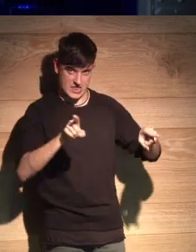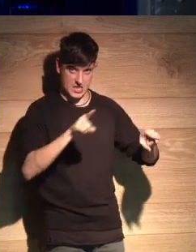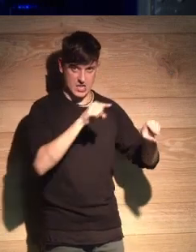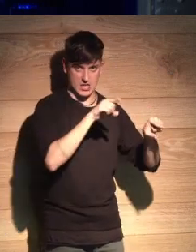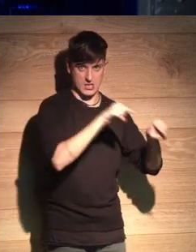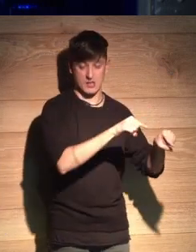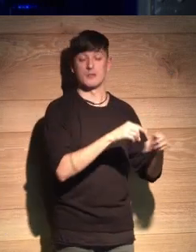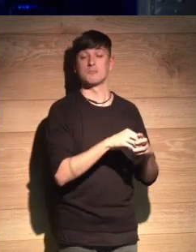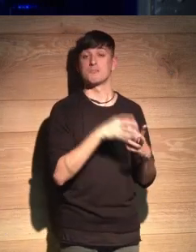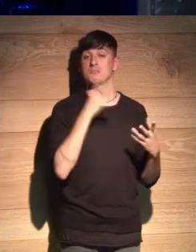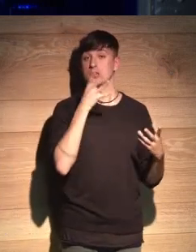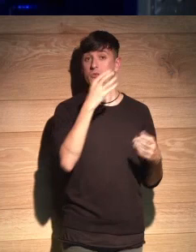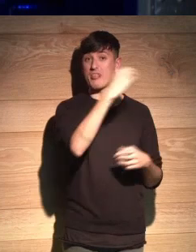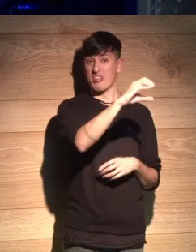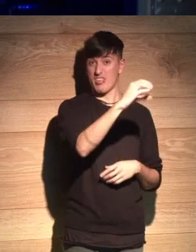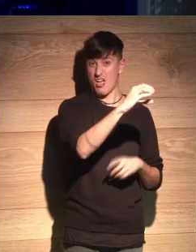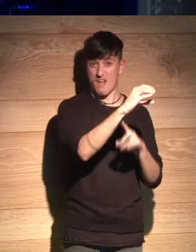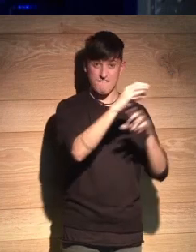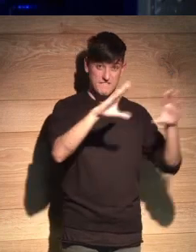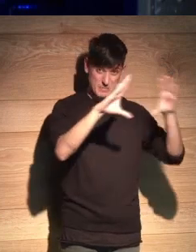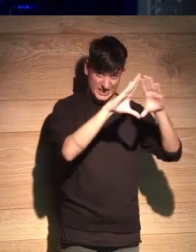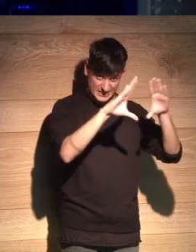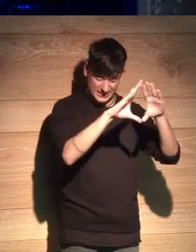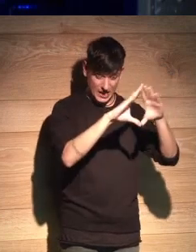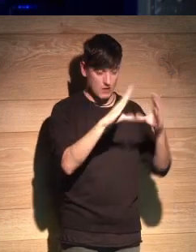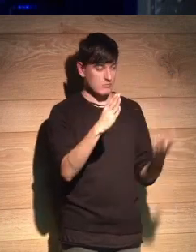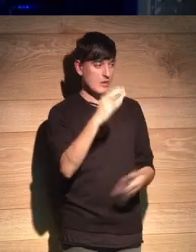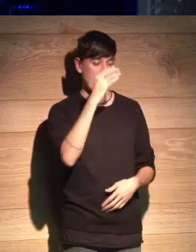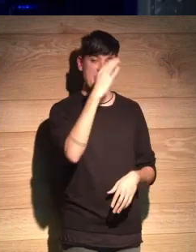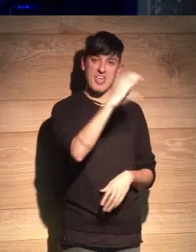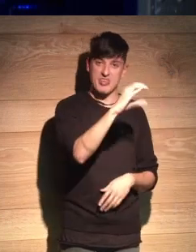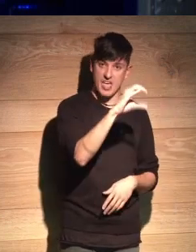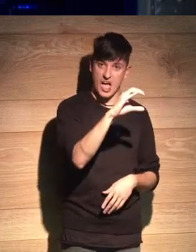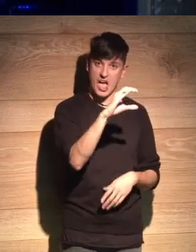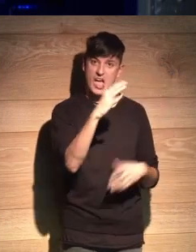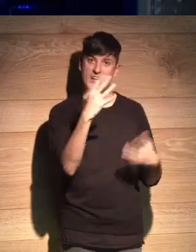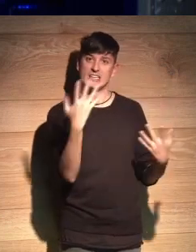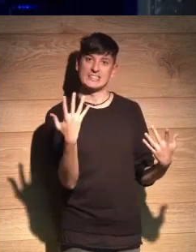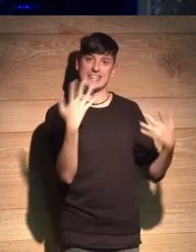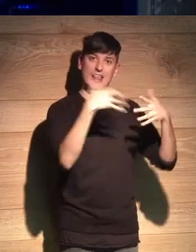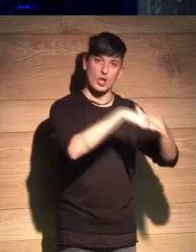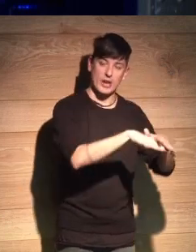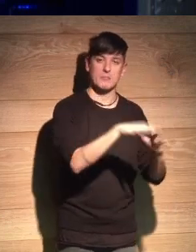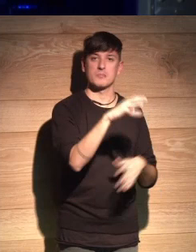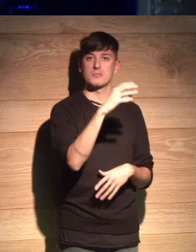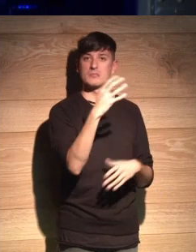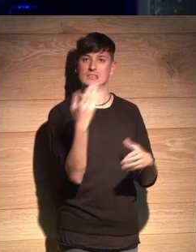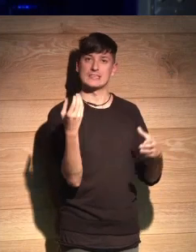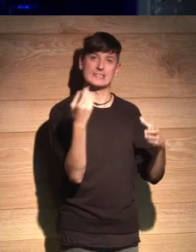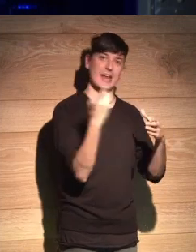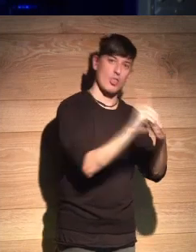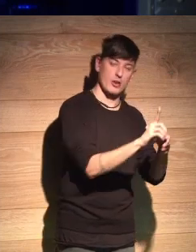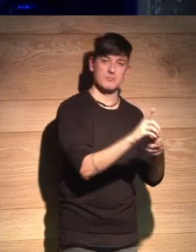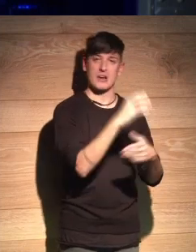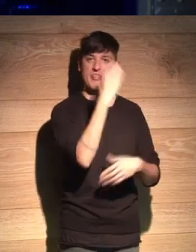something that goes beyond disciplines or gender. So feminist science, integrative science, humanistic